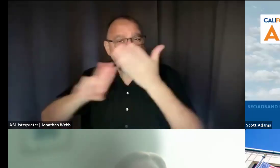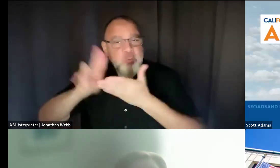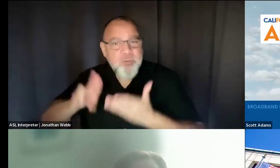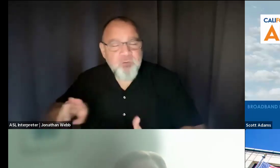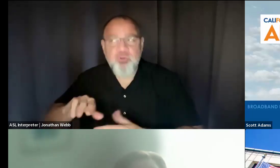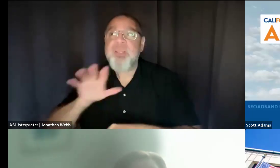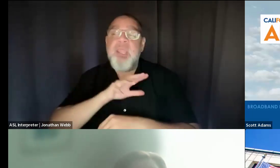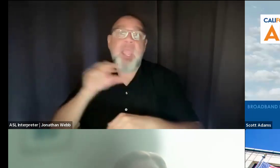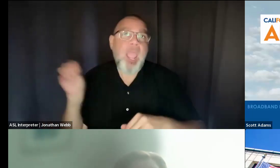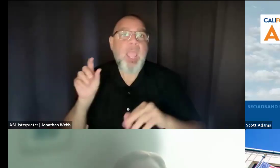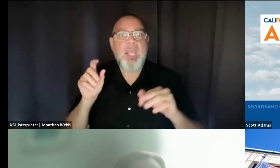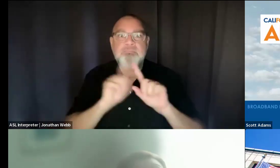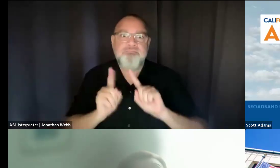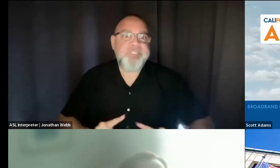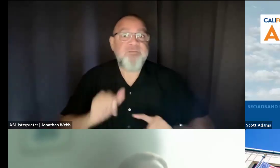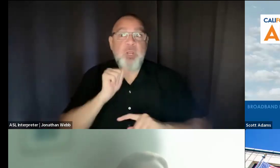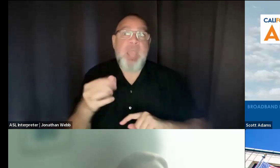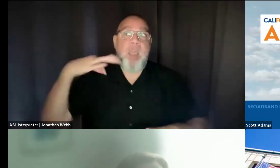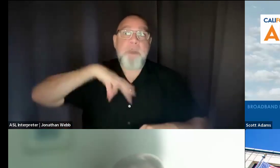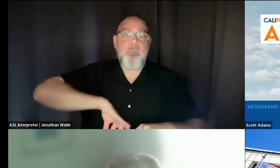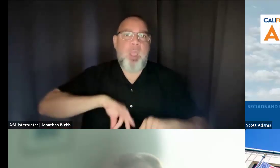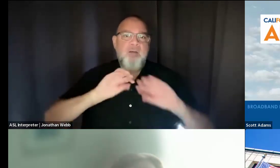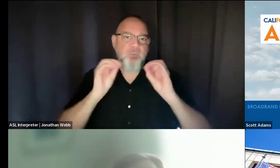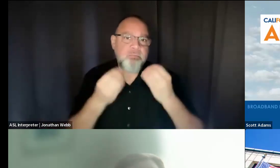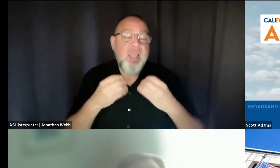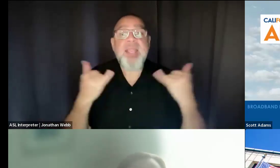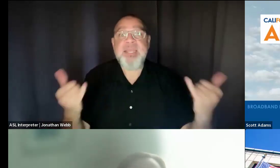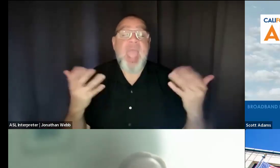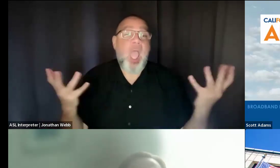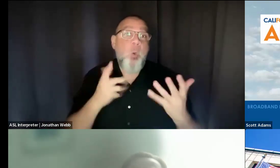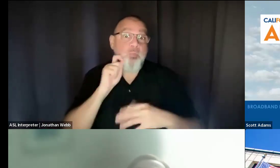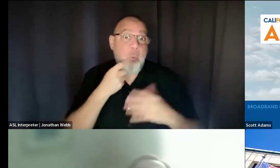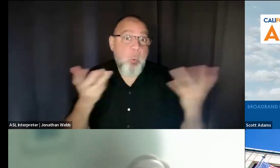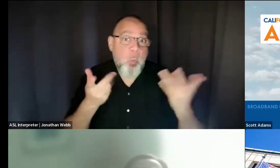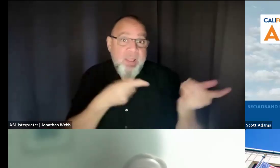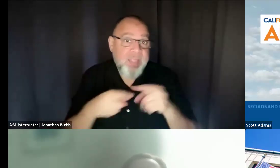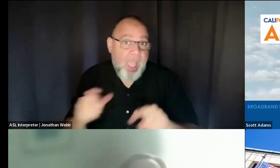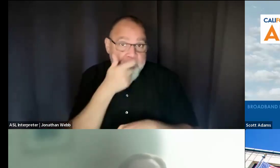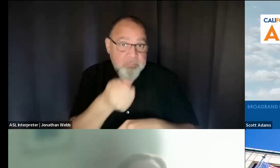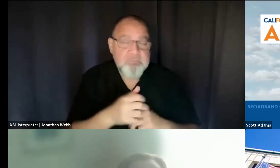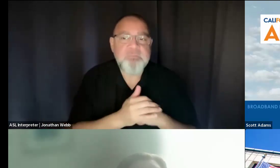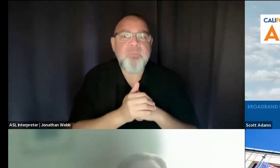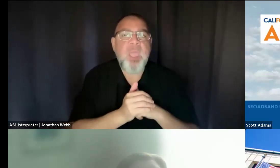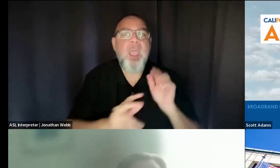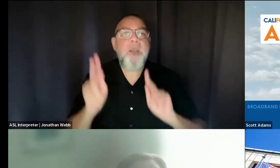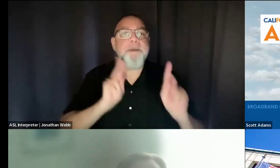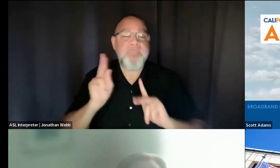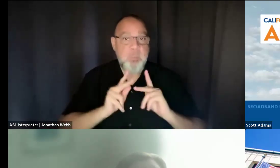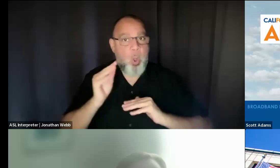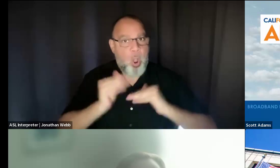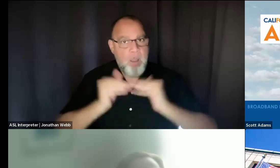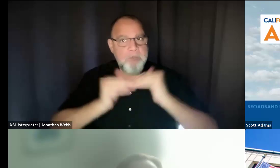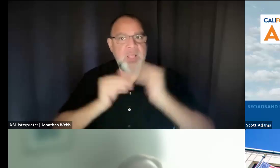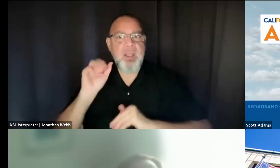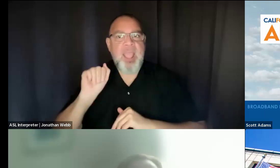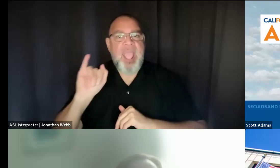of nonprofit organizations as well. And now what's also happening, what's really interesting is like, people are building AI tools, if you